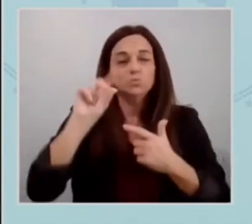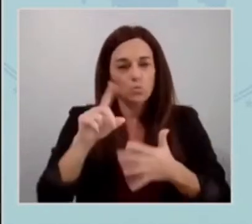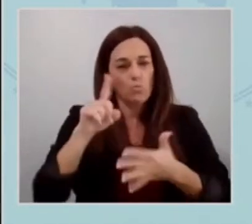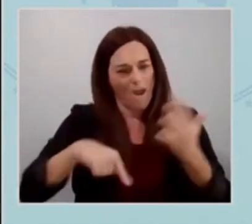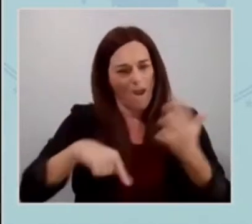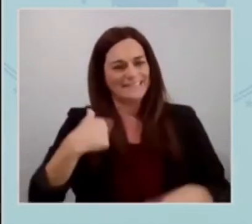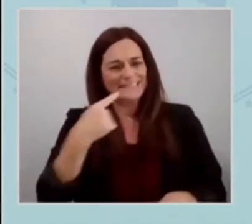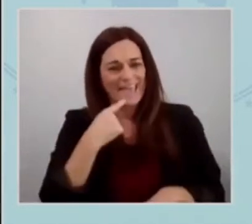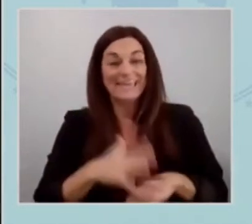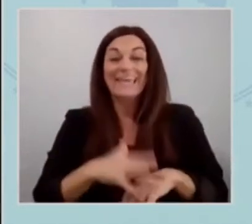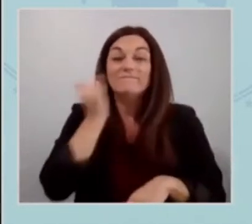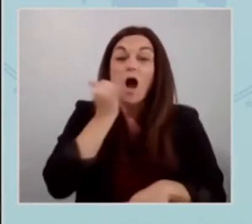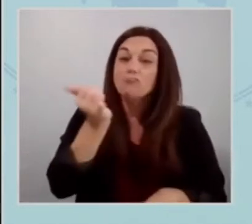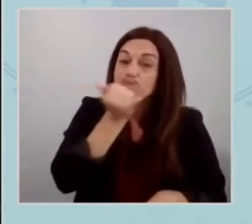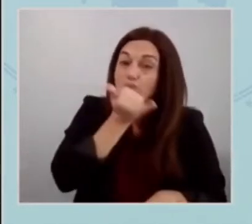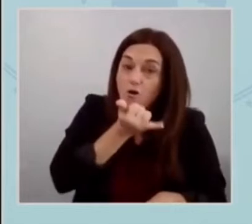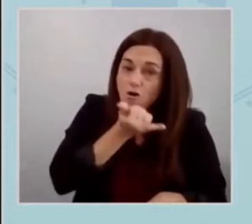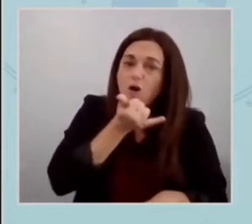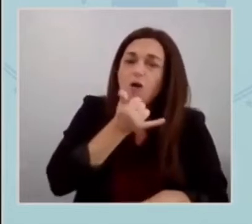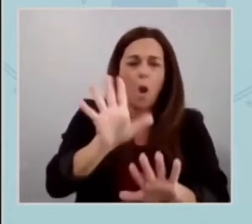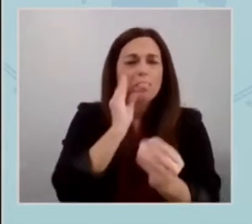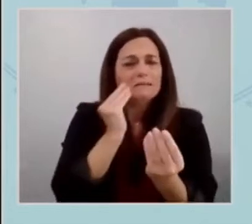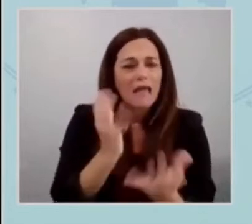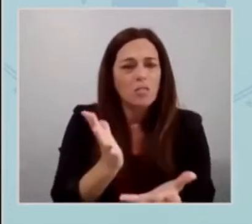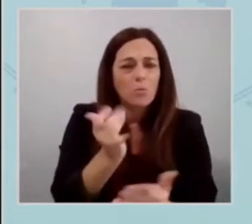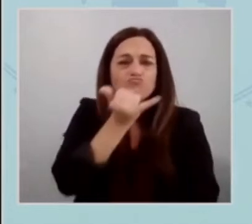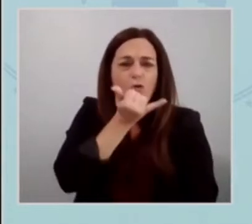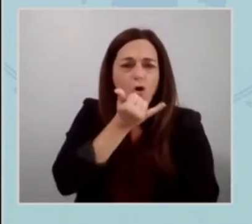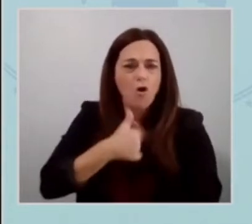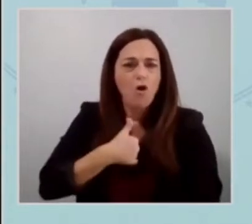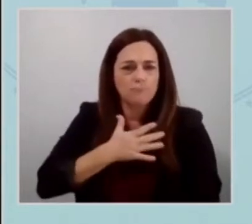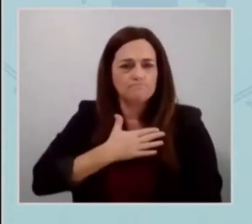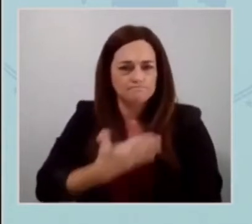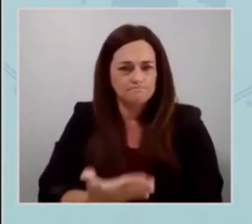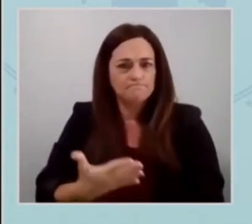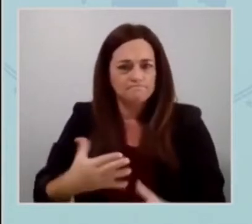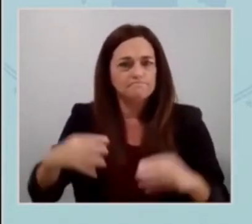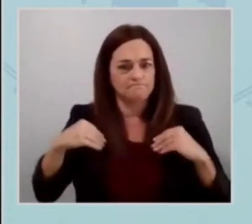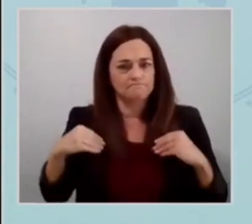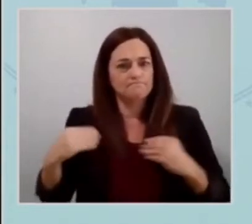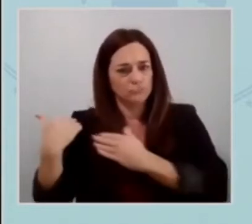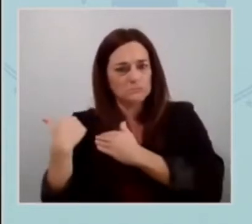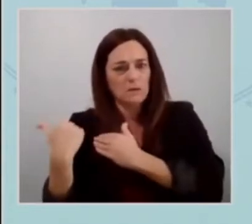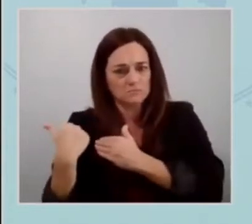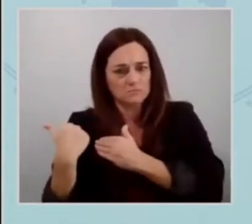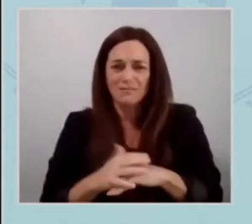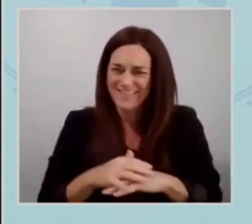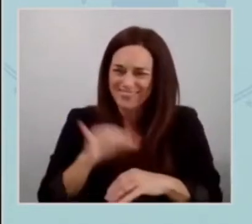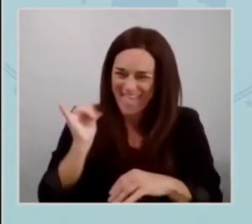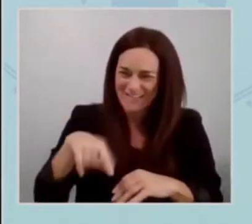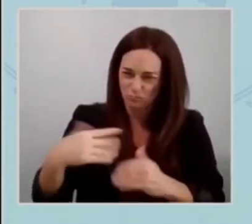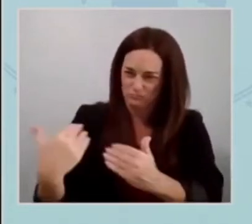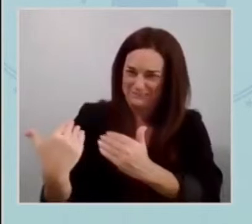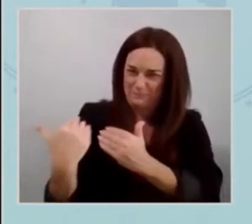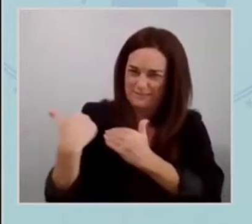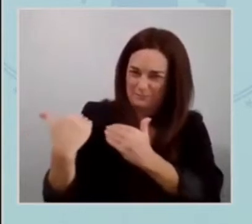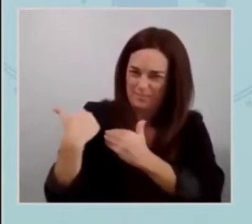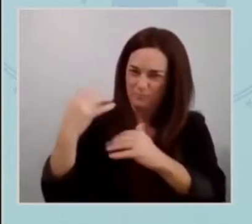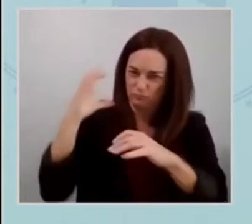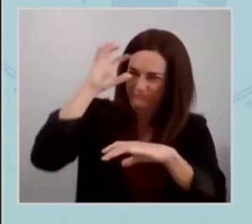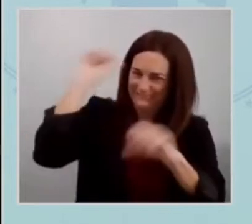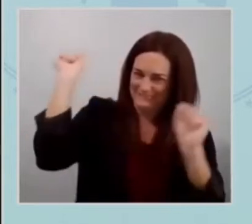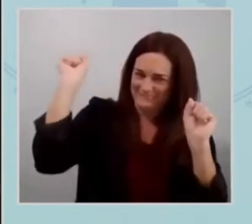watch. I always try to do what I say I'm going to do. If I make a mistake, I'll tell you I made a mistake, and I'll